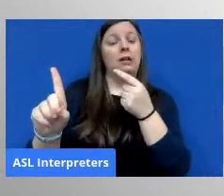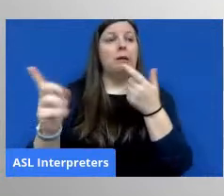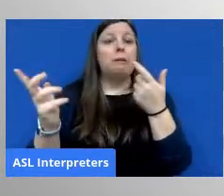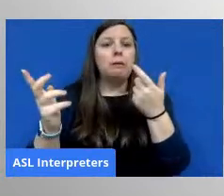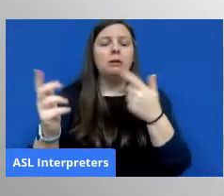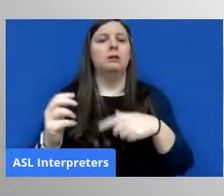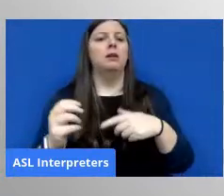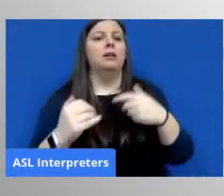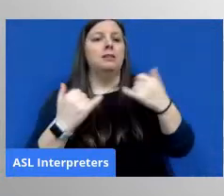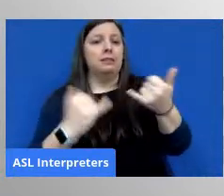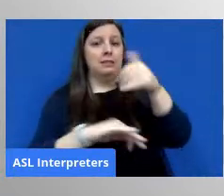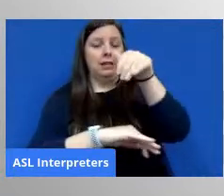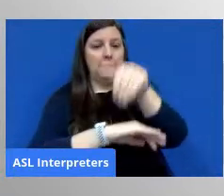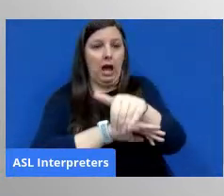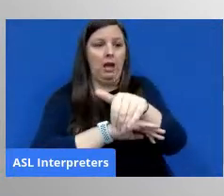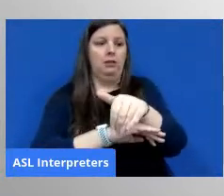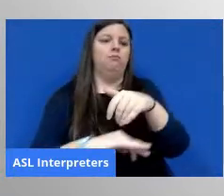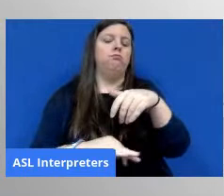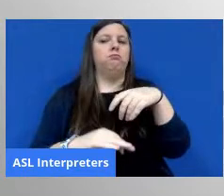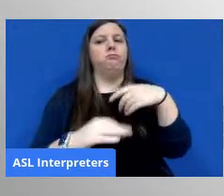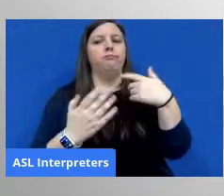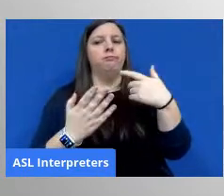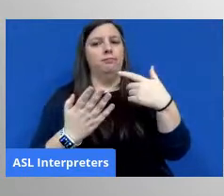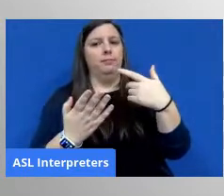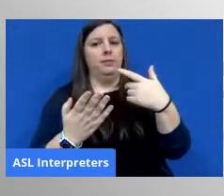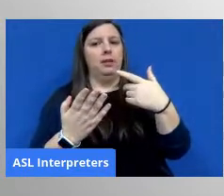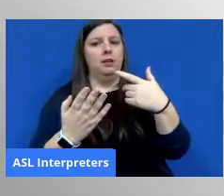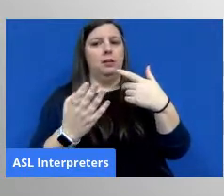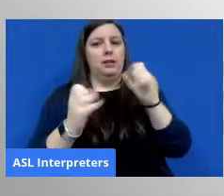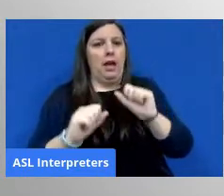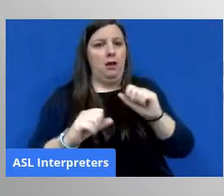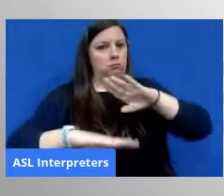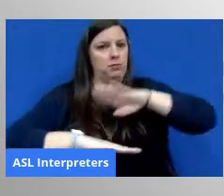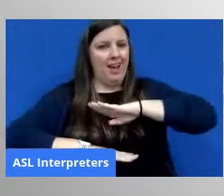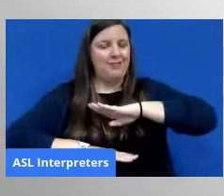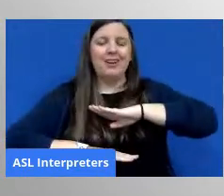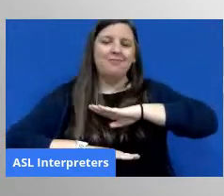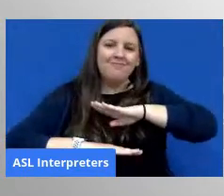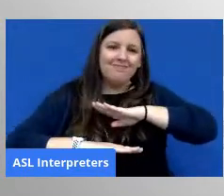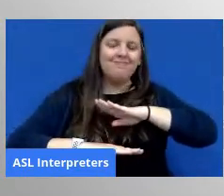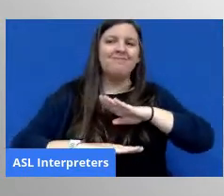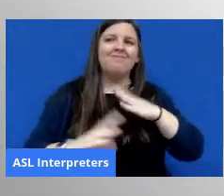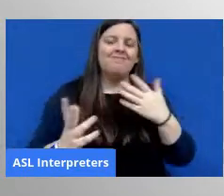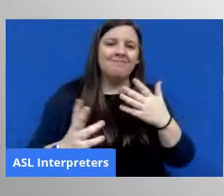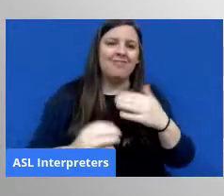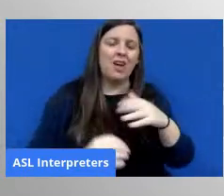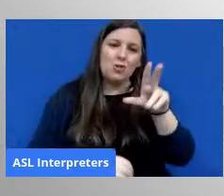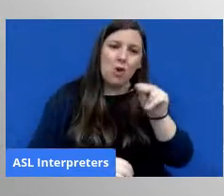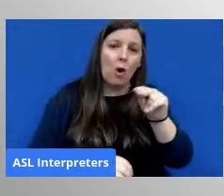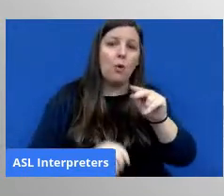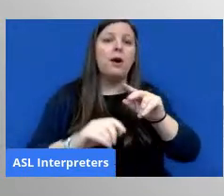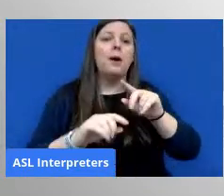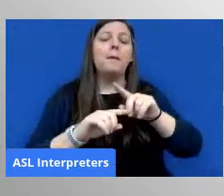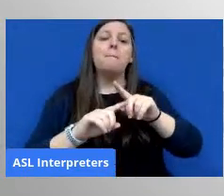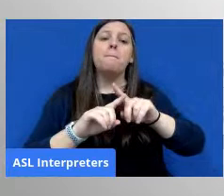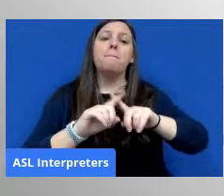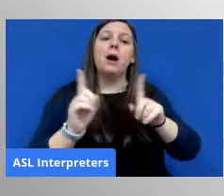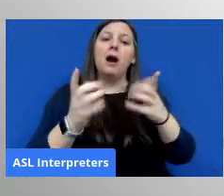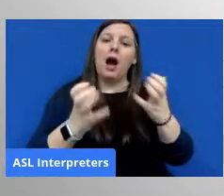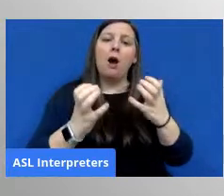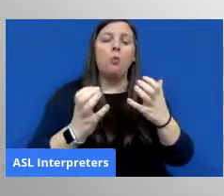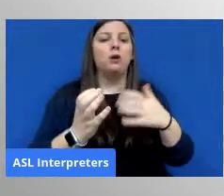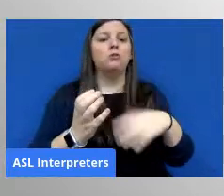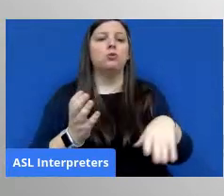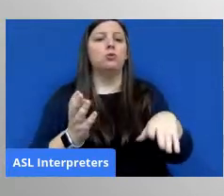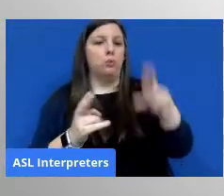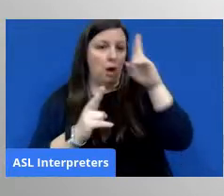but I also want to recognize and validate the concerns that you have, Mr. Davis, the concerns really that many of us have about